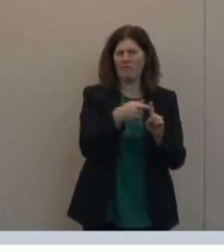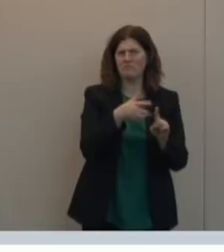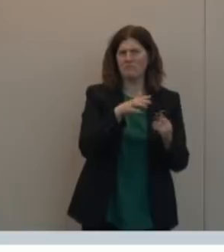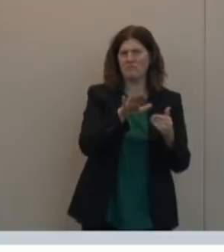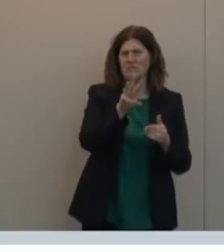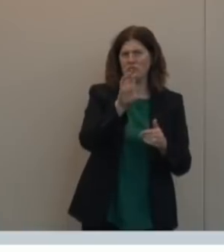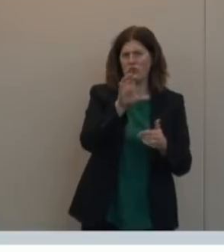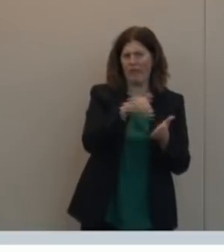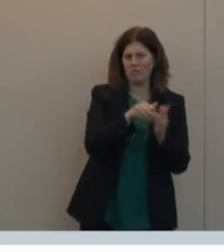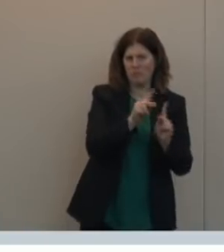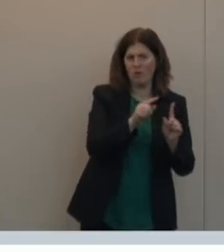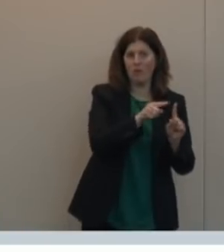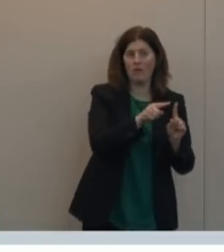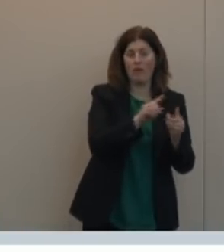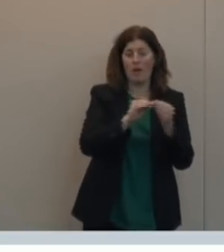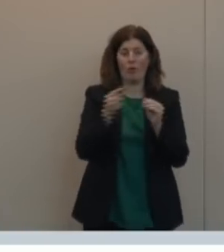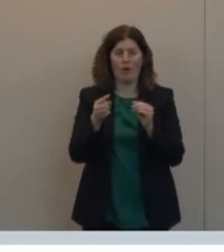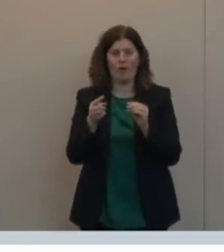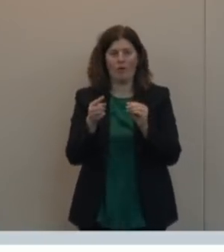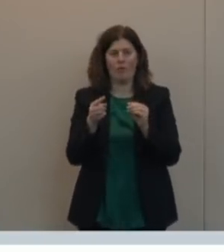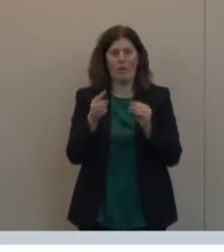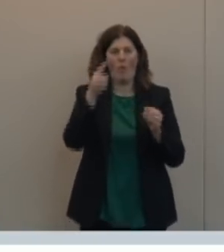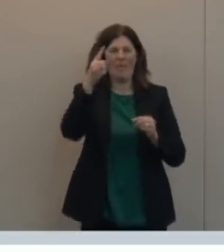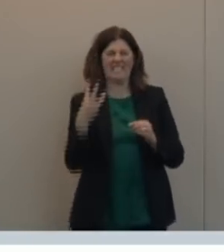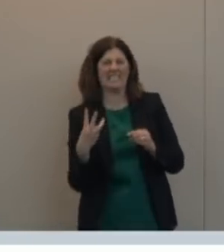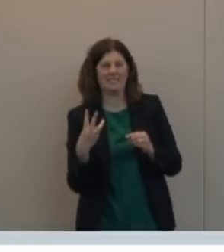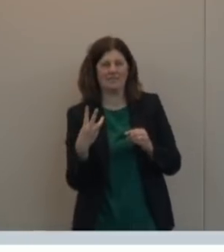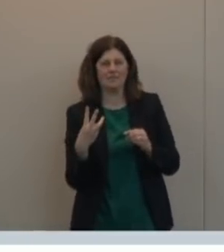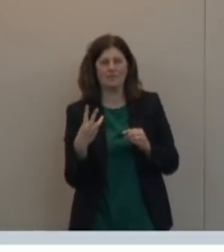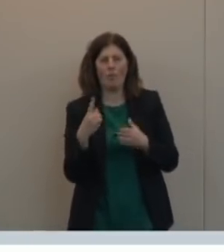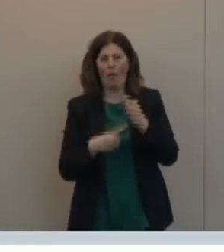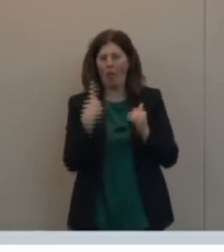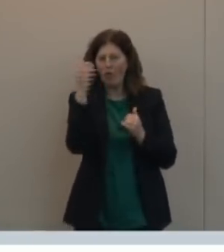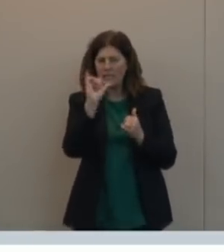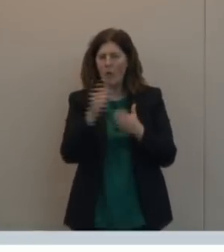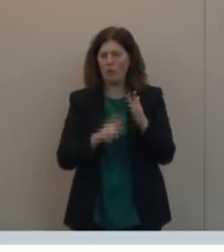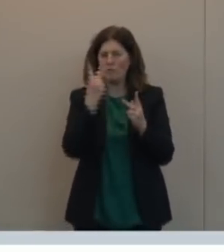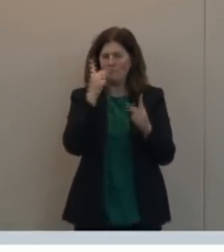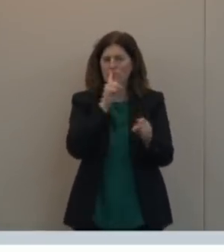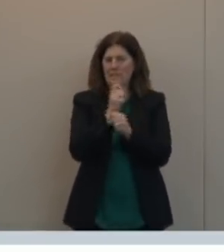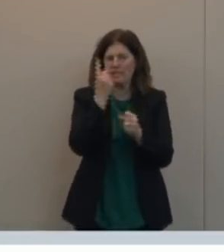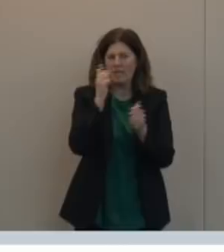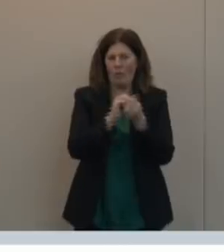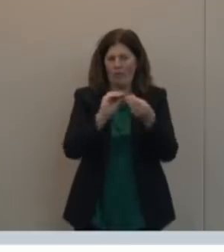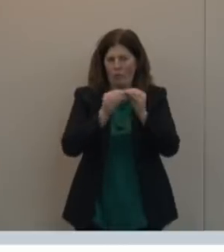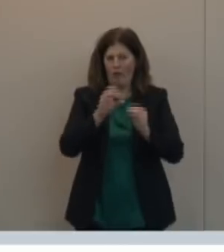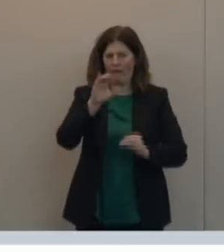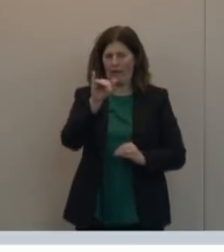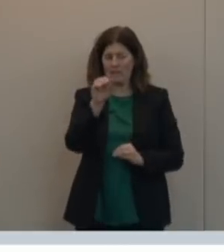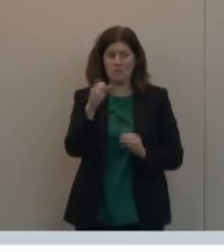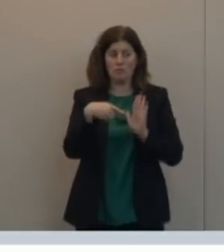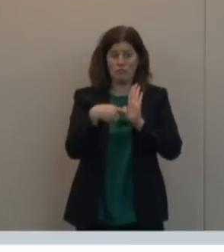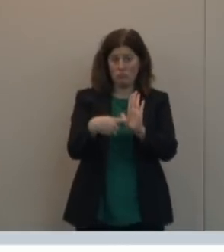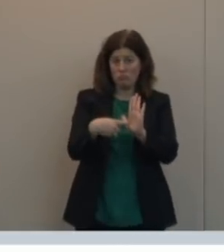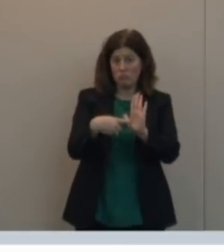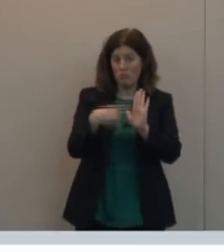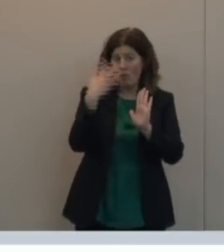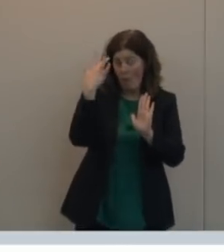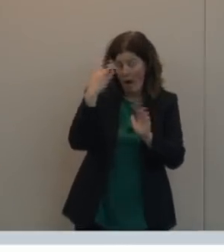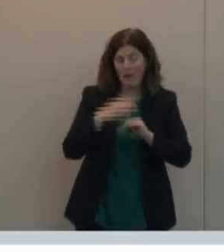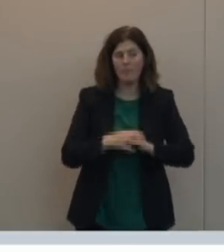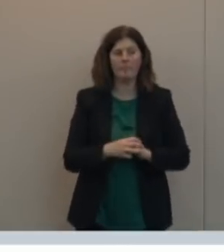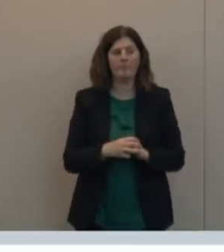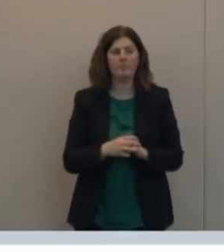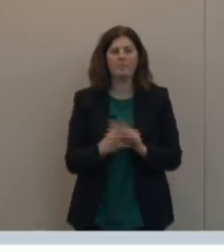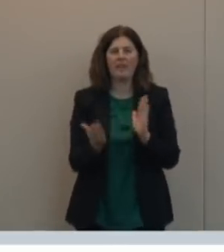600,000 people, the number here will be 1/6 of what you'd see. And the main reason I'm showing this slide today is to just,